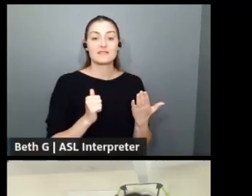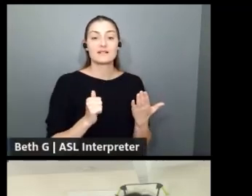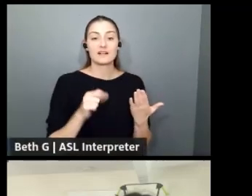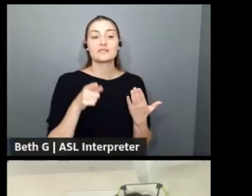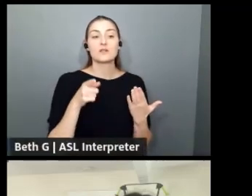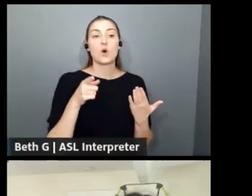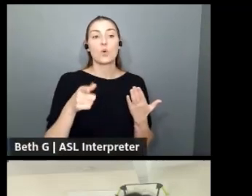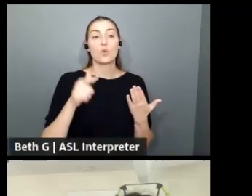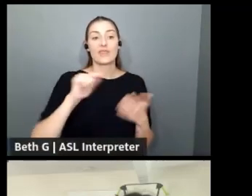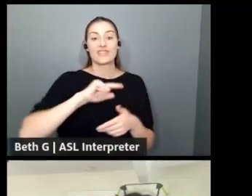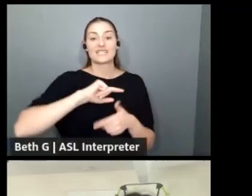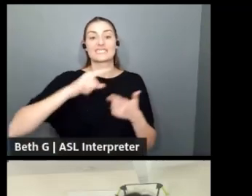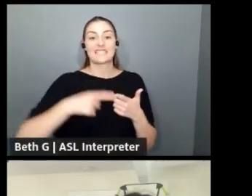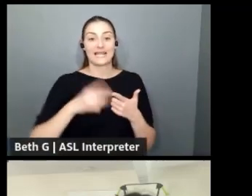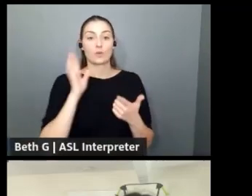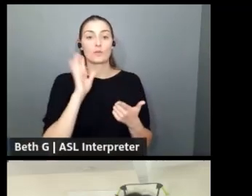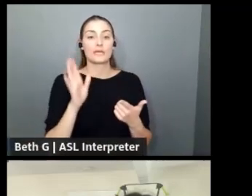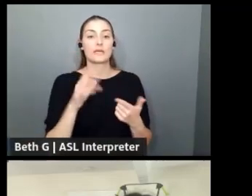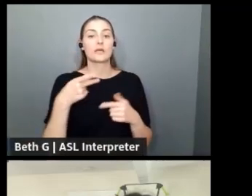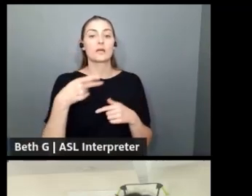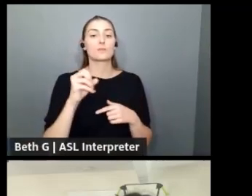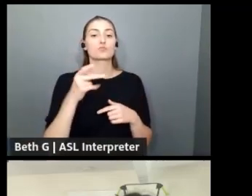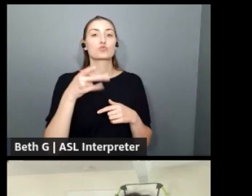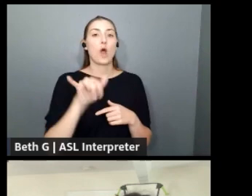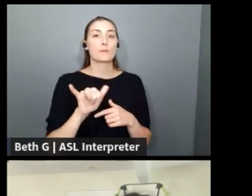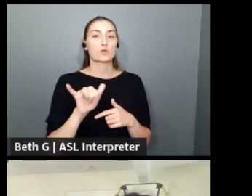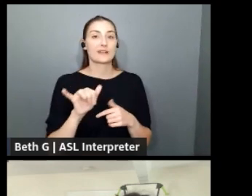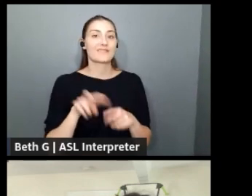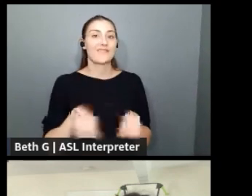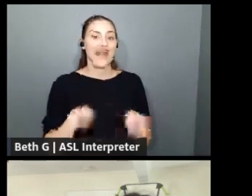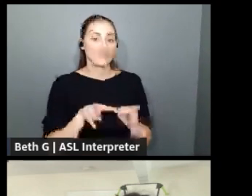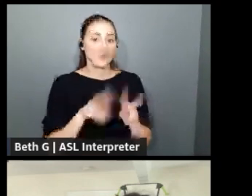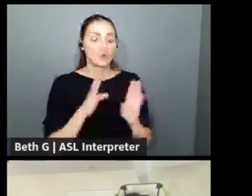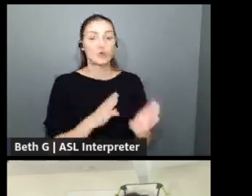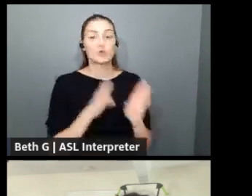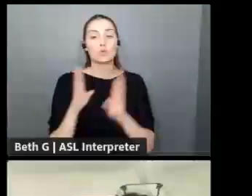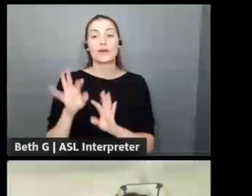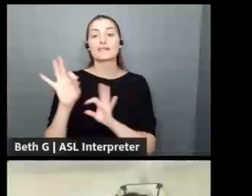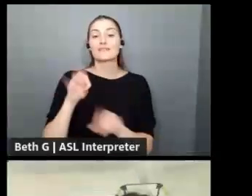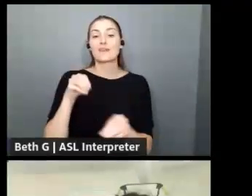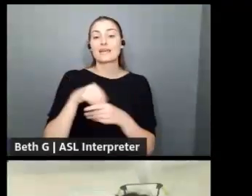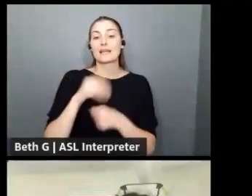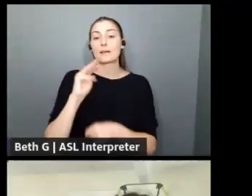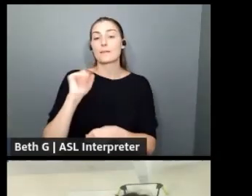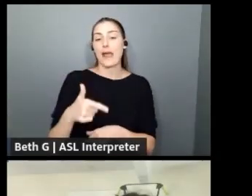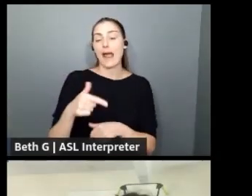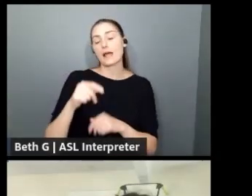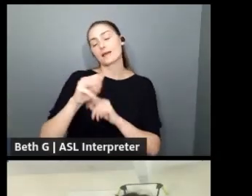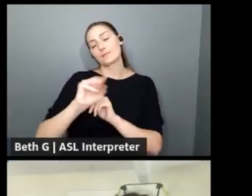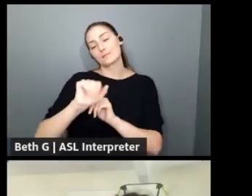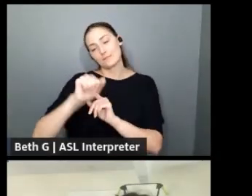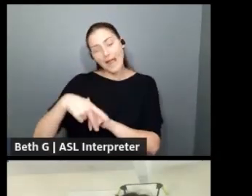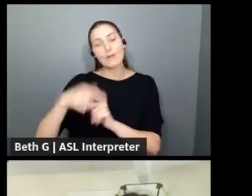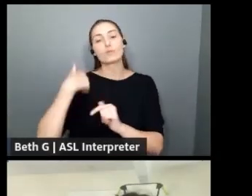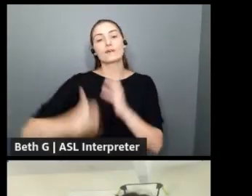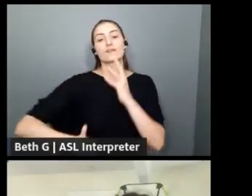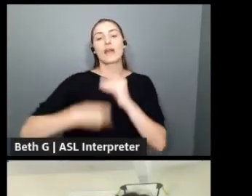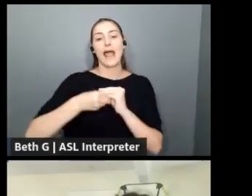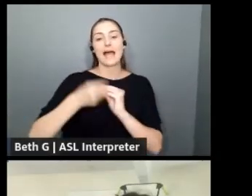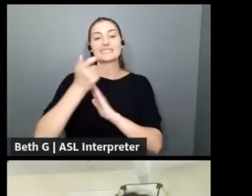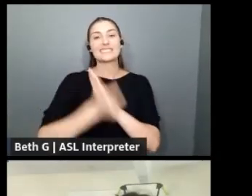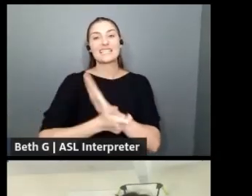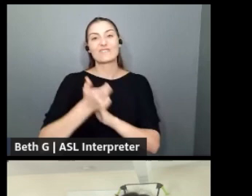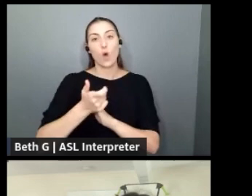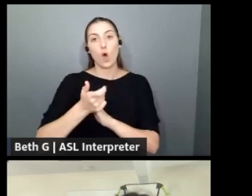value. And notice here, to the find and map intrinsic function, we've added this default value of 5.